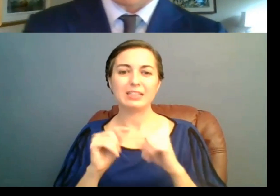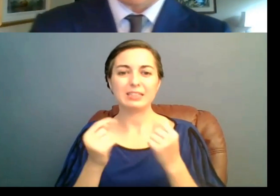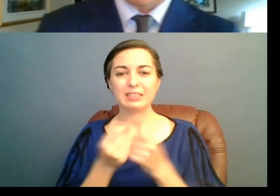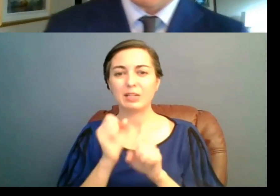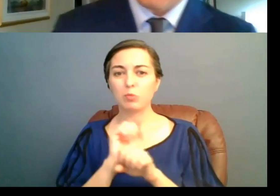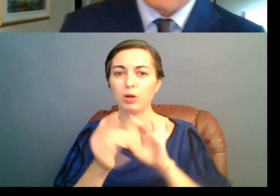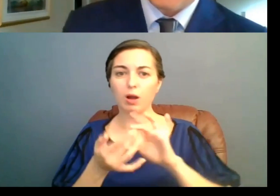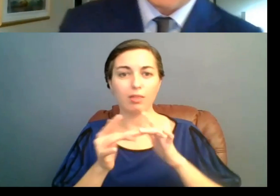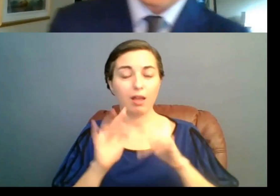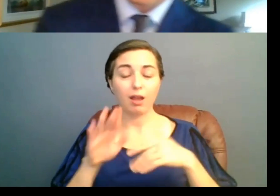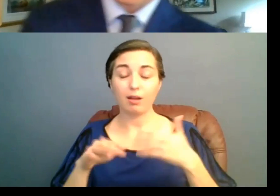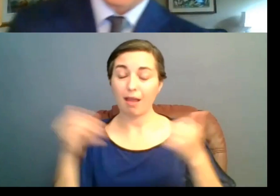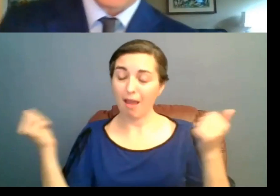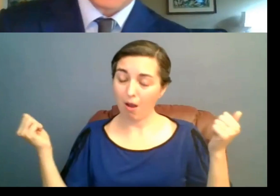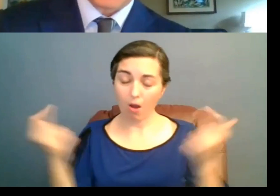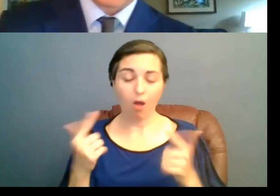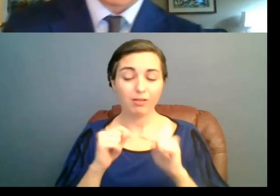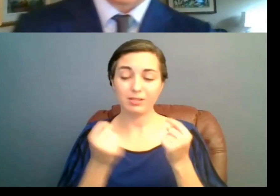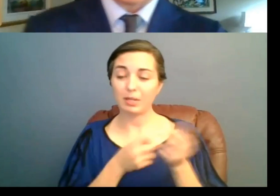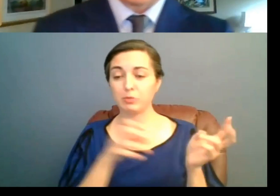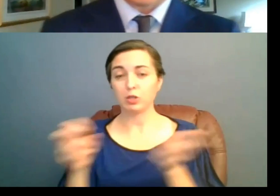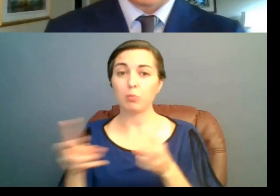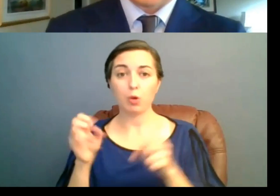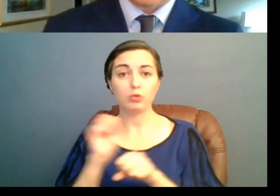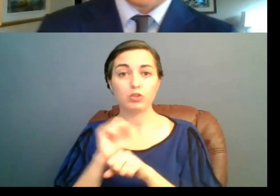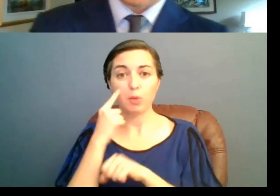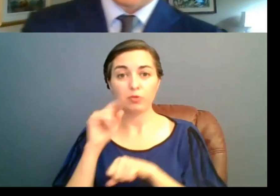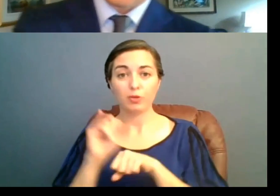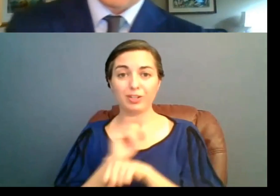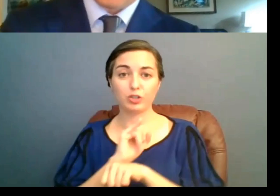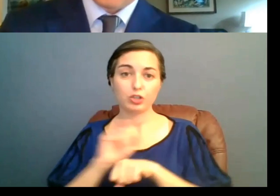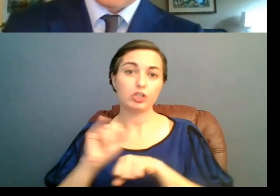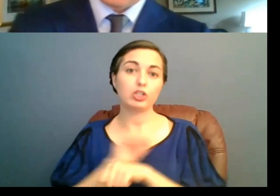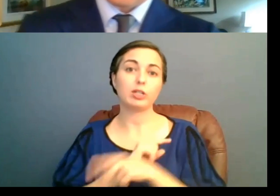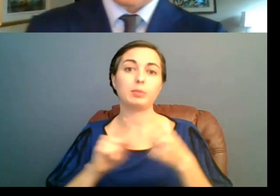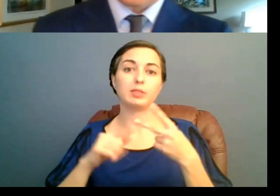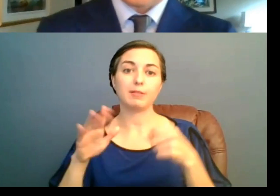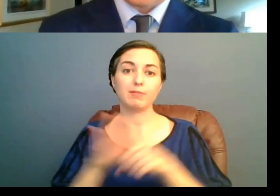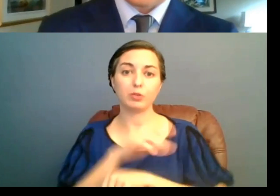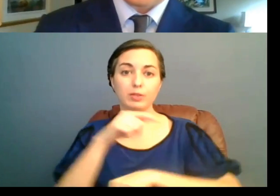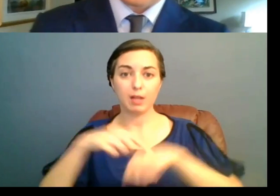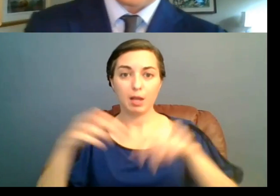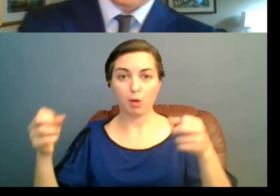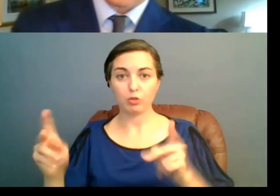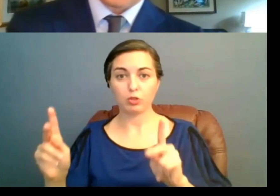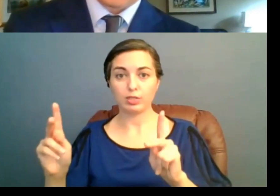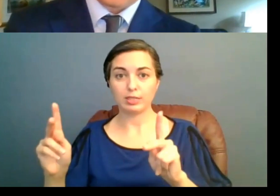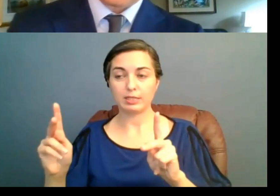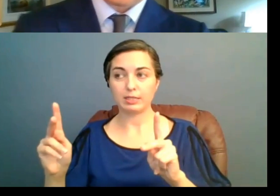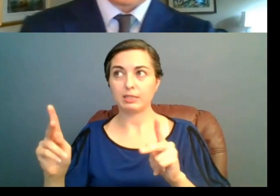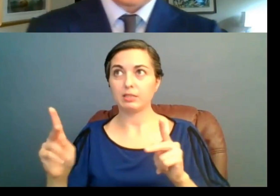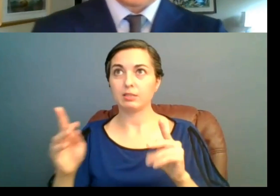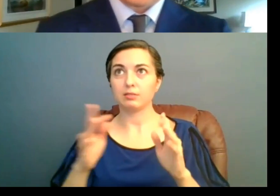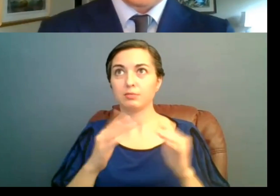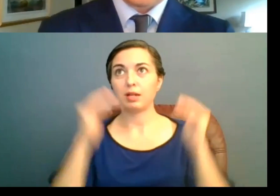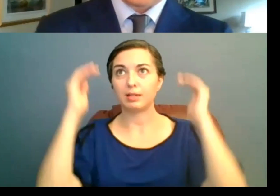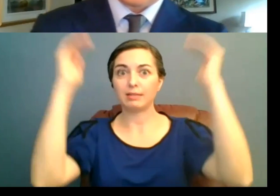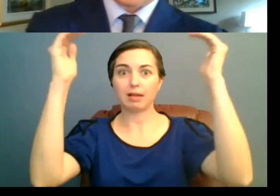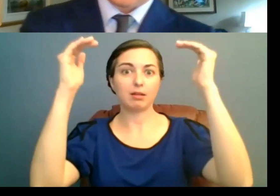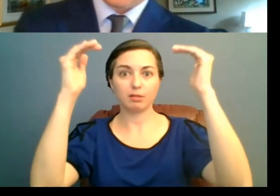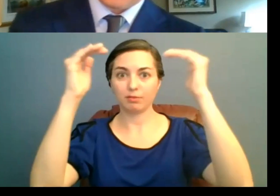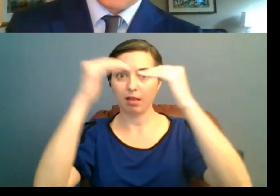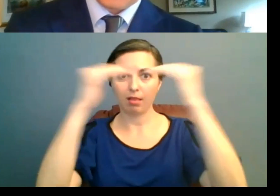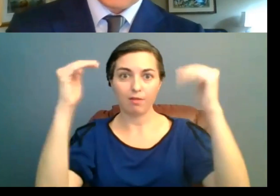going to post jobs for internships, for full-time opportunities, everything from executive level jobs